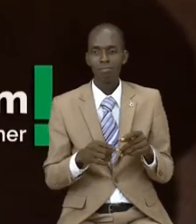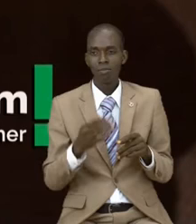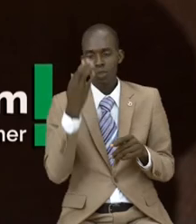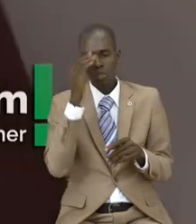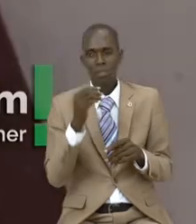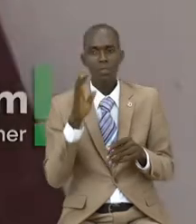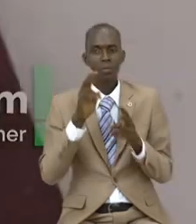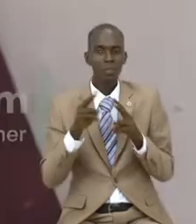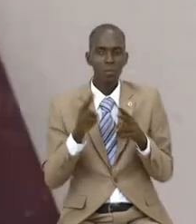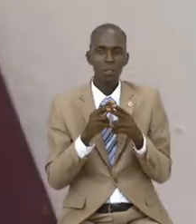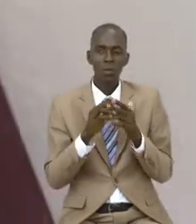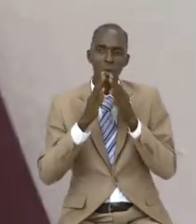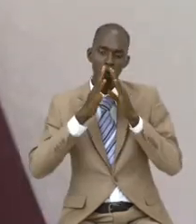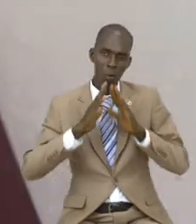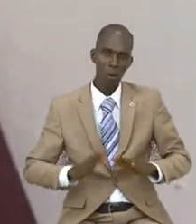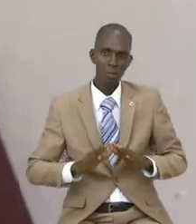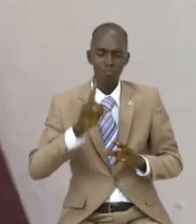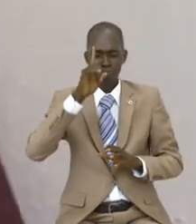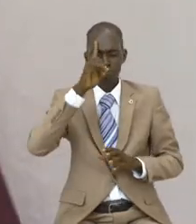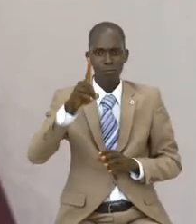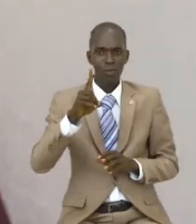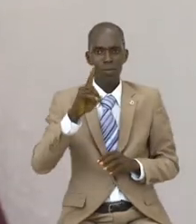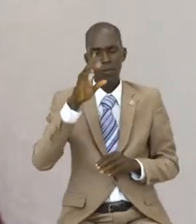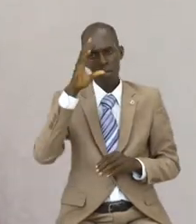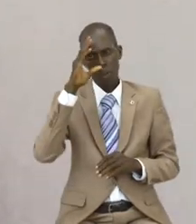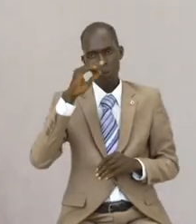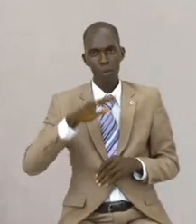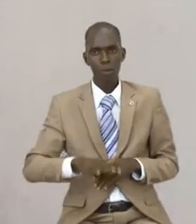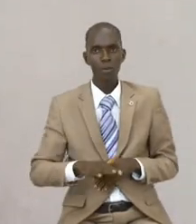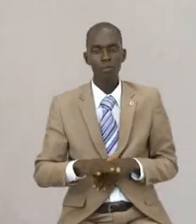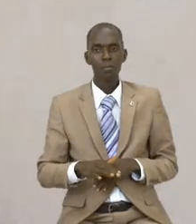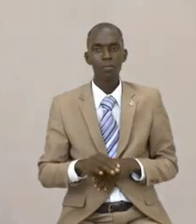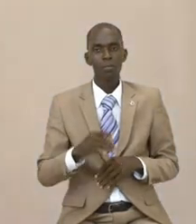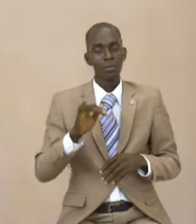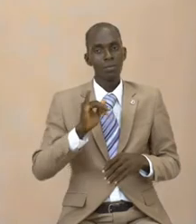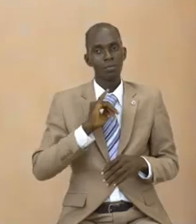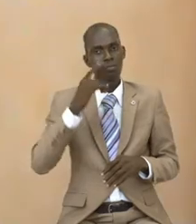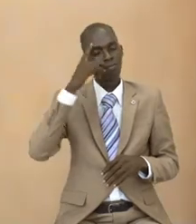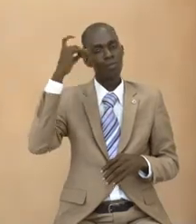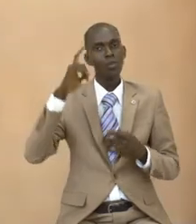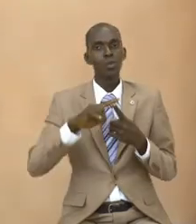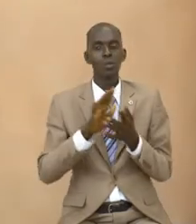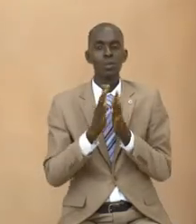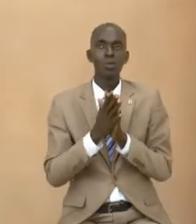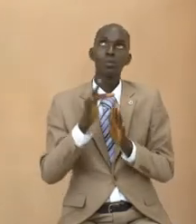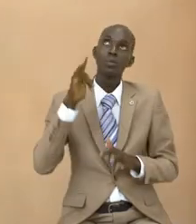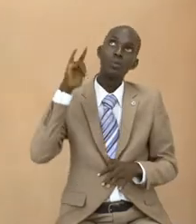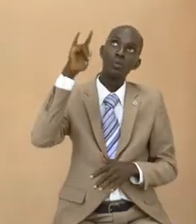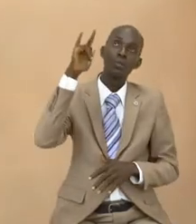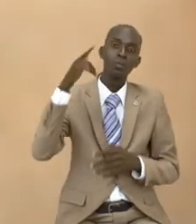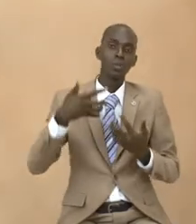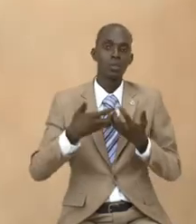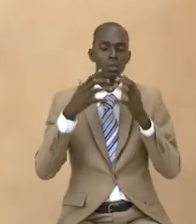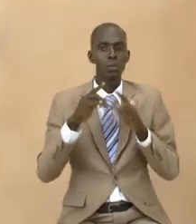very intelligent boy. I dreamt of being an aeronautic engineer, but something went